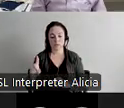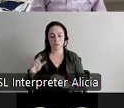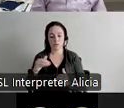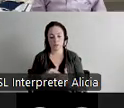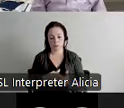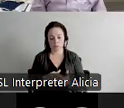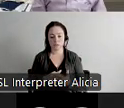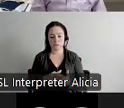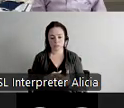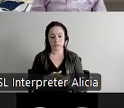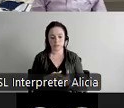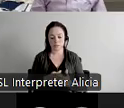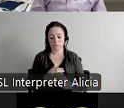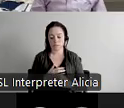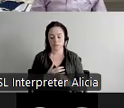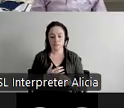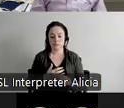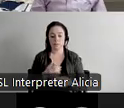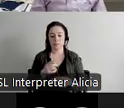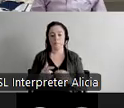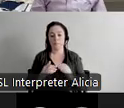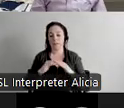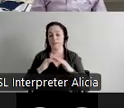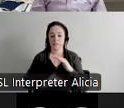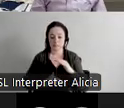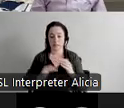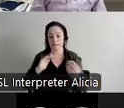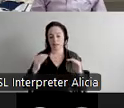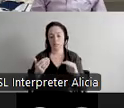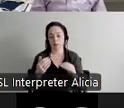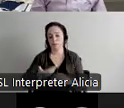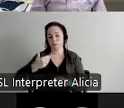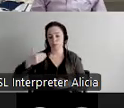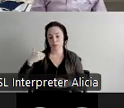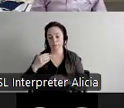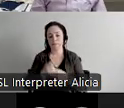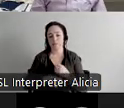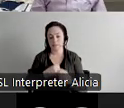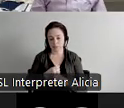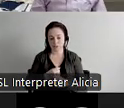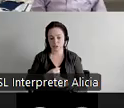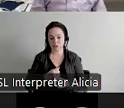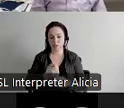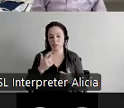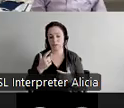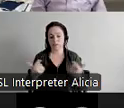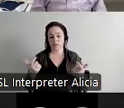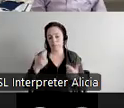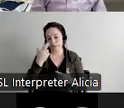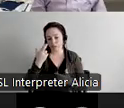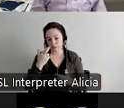$201,000, which is less than it has been in years. And a big part of that